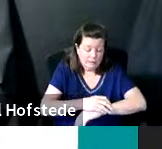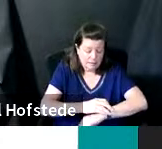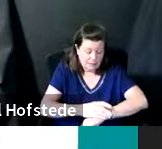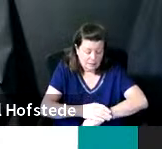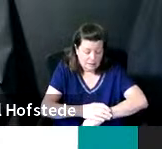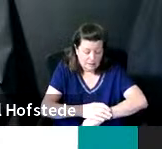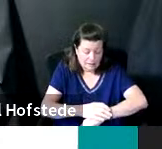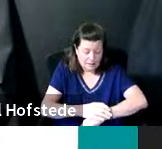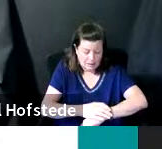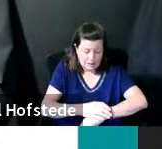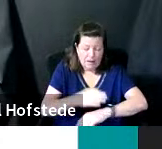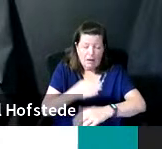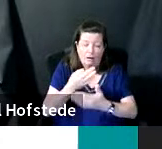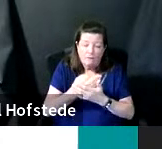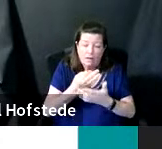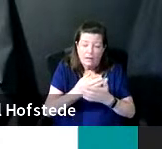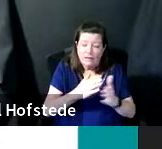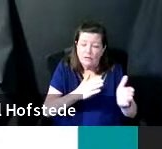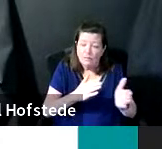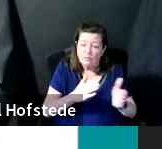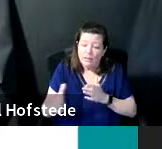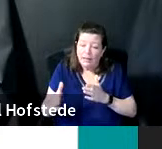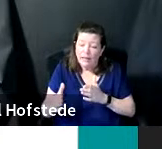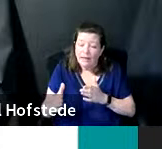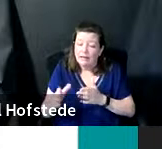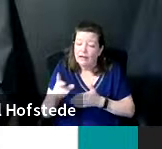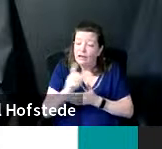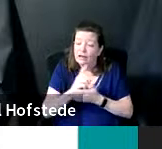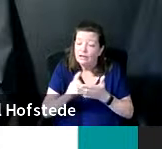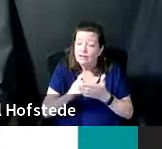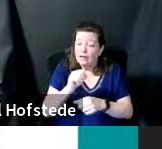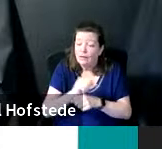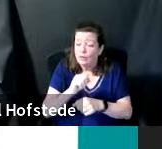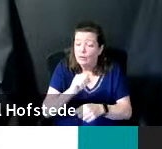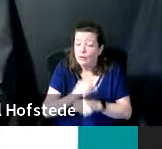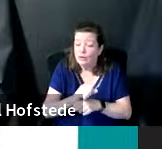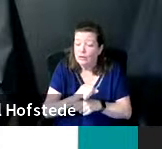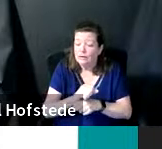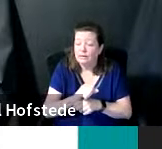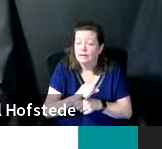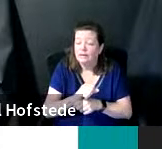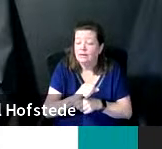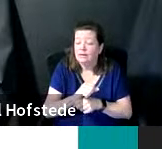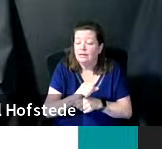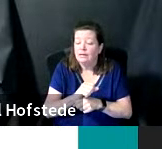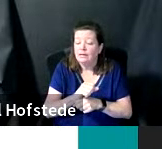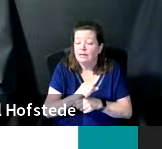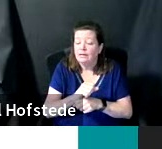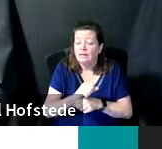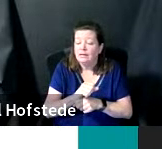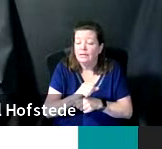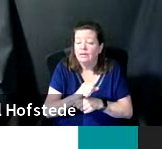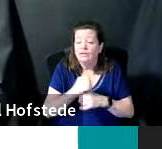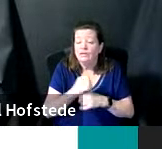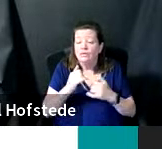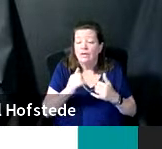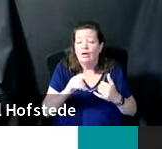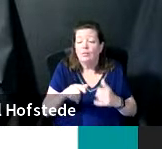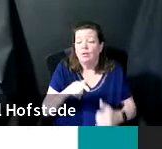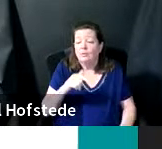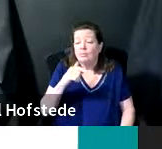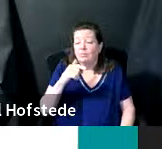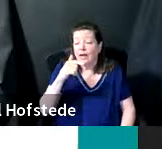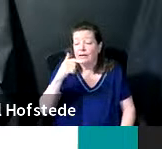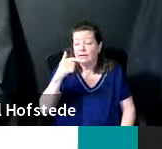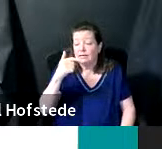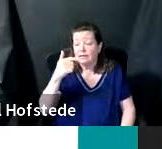our financial plan, upcoming design work, and future opportunities for community engagement. And so now I'm going to pass it over